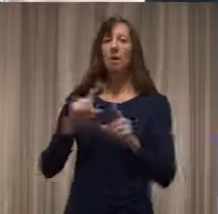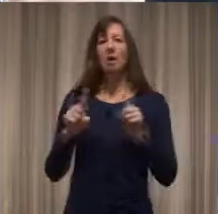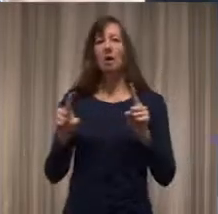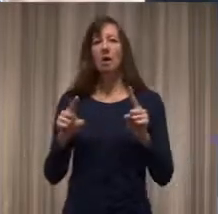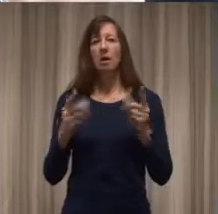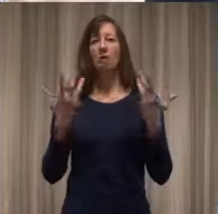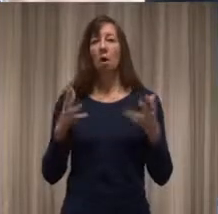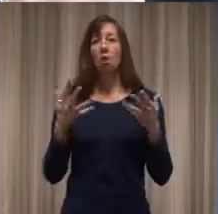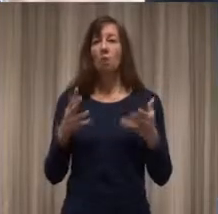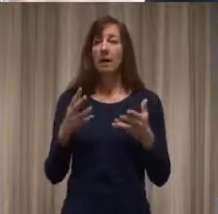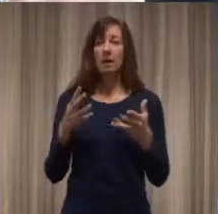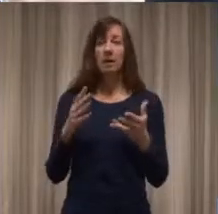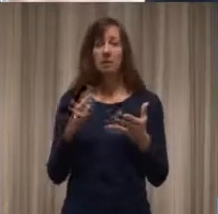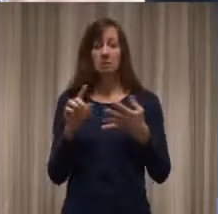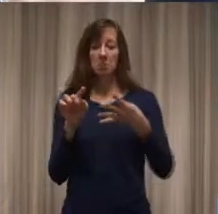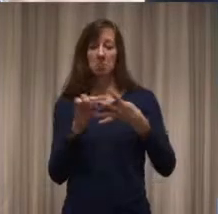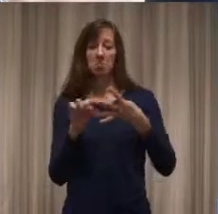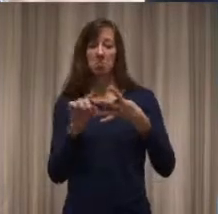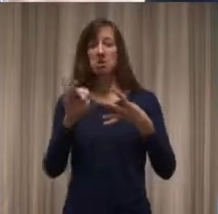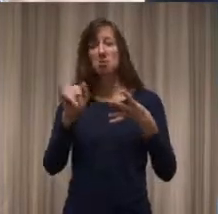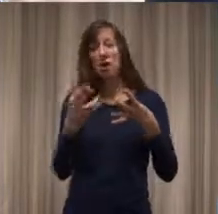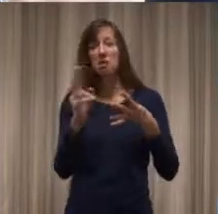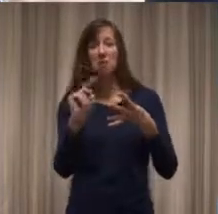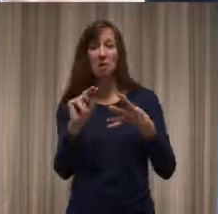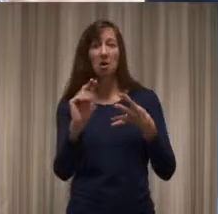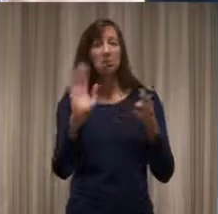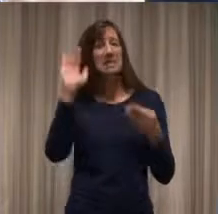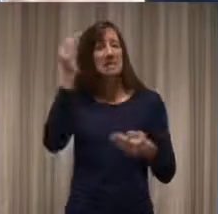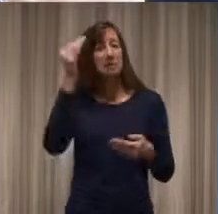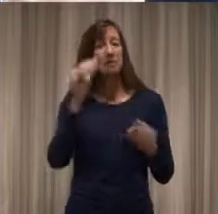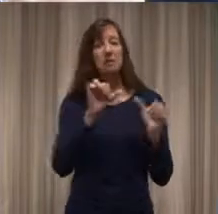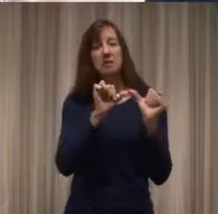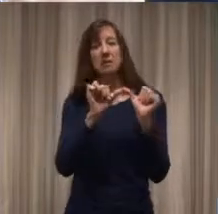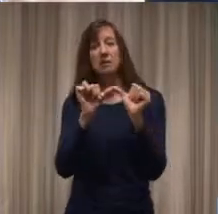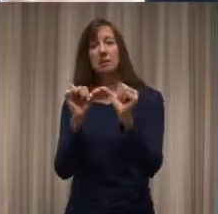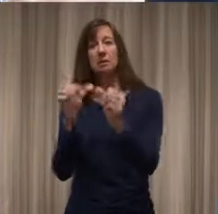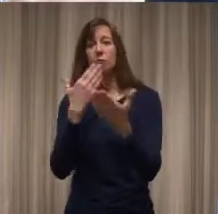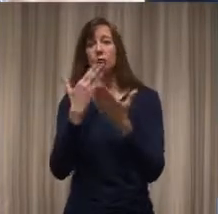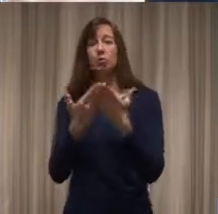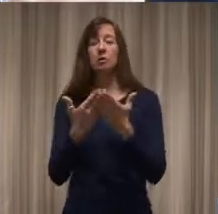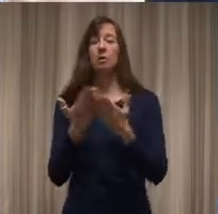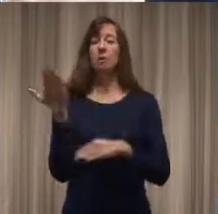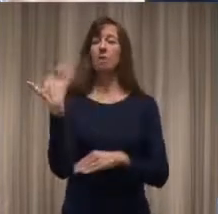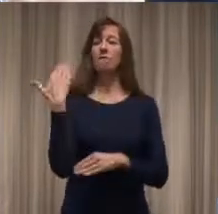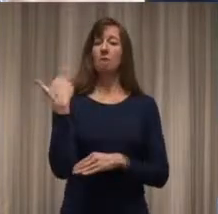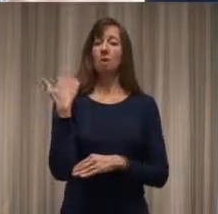holding relatively steady, as I said, so that is good news. We were at 32